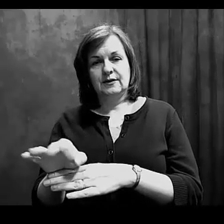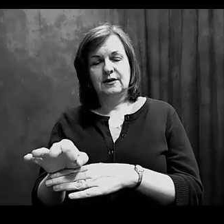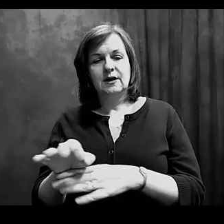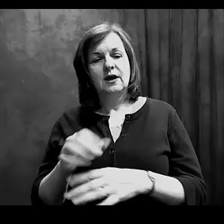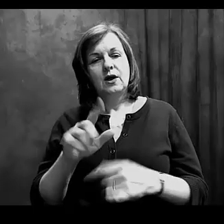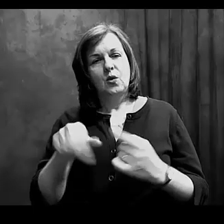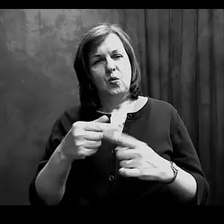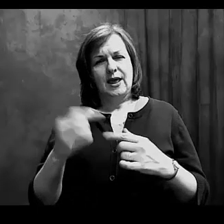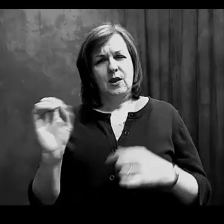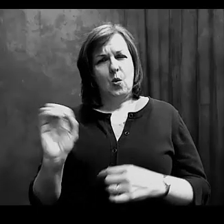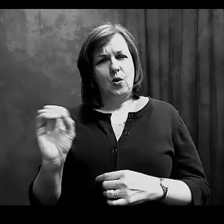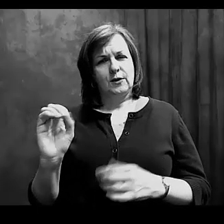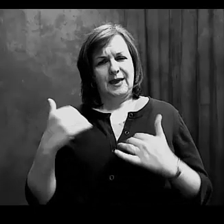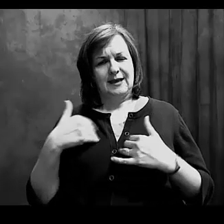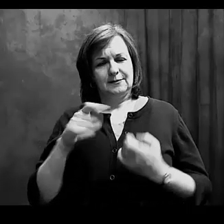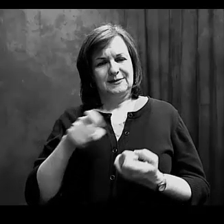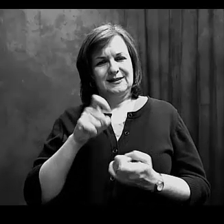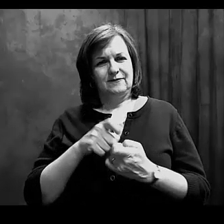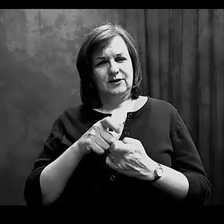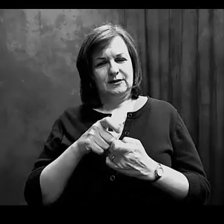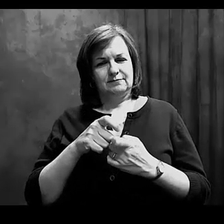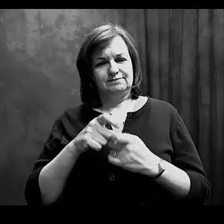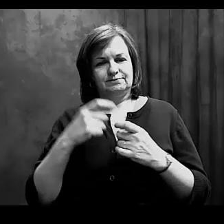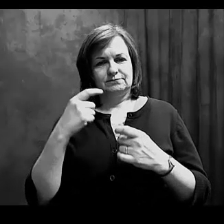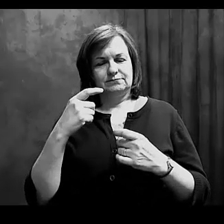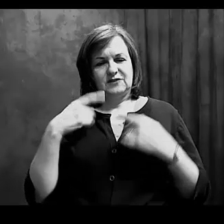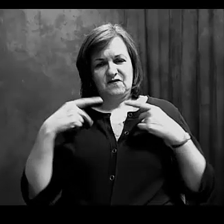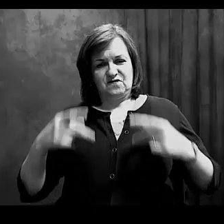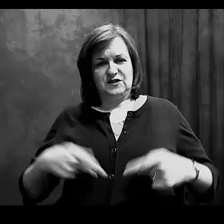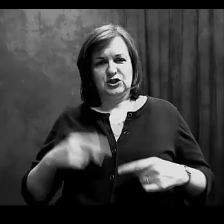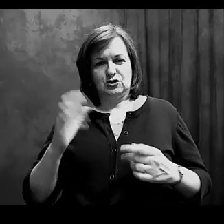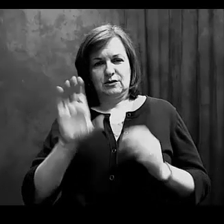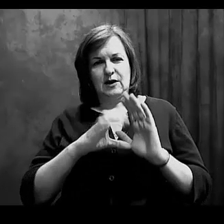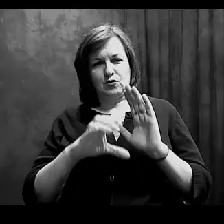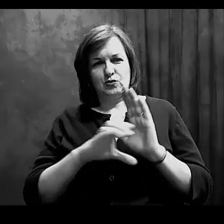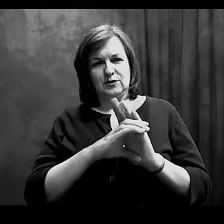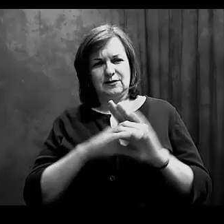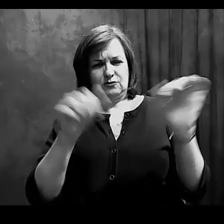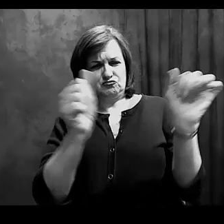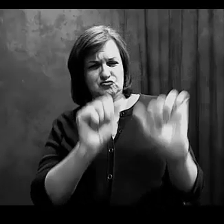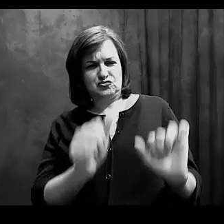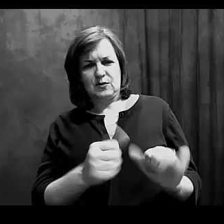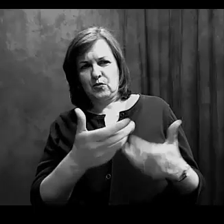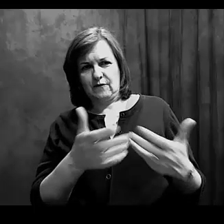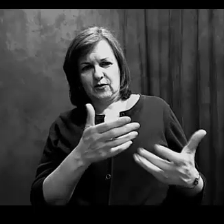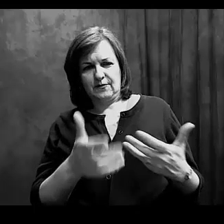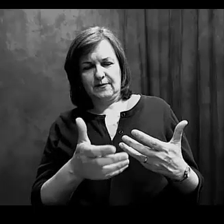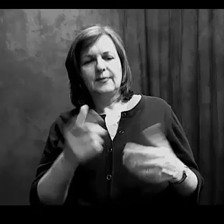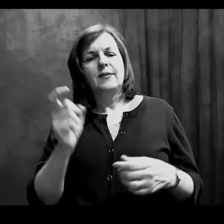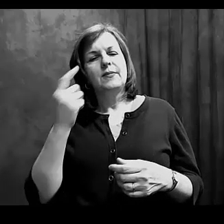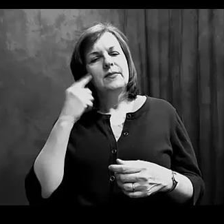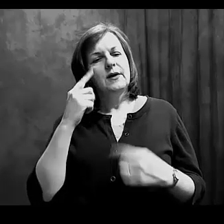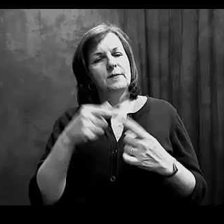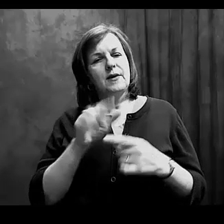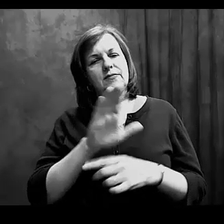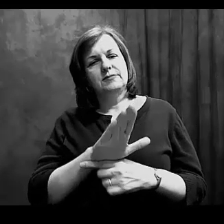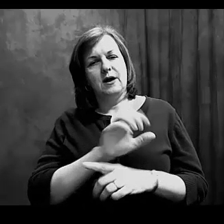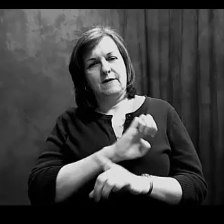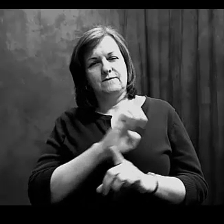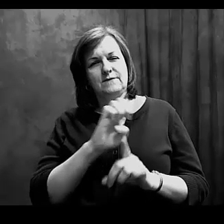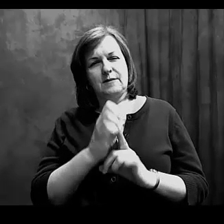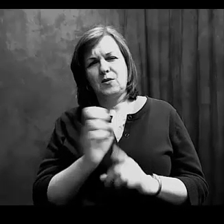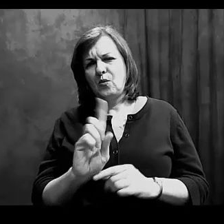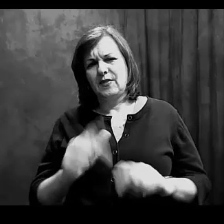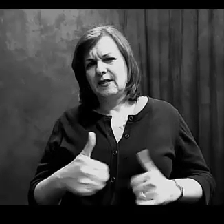way, having particular physical characteristics, we certainly have to think about the environment in which they